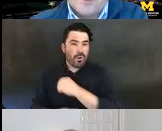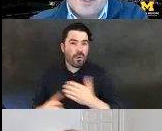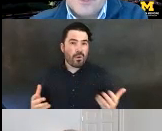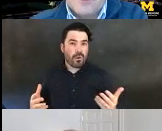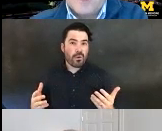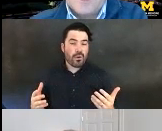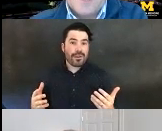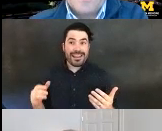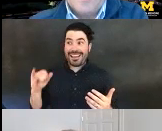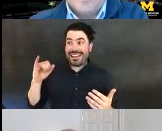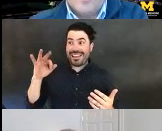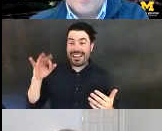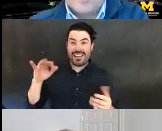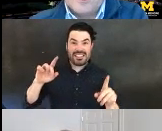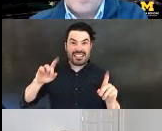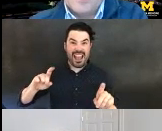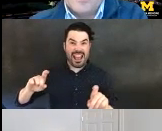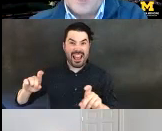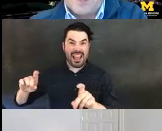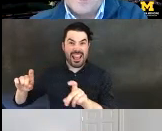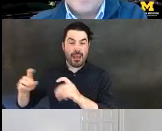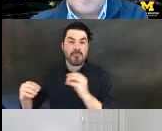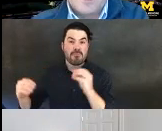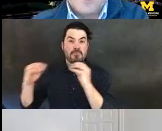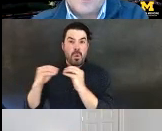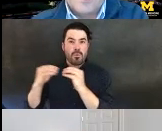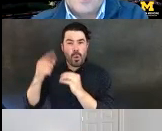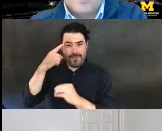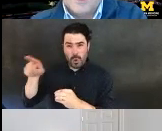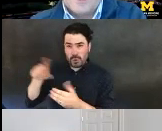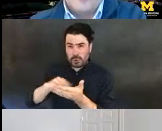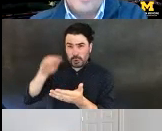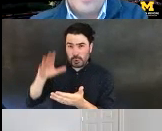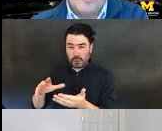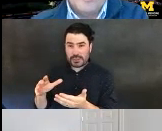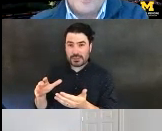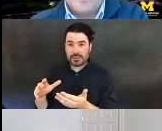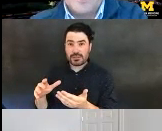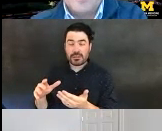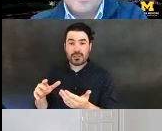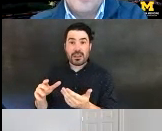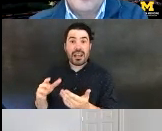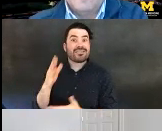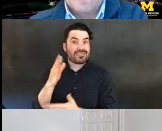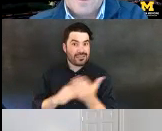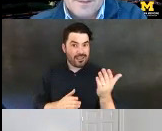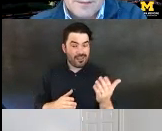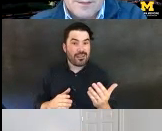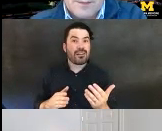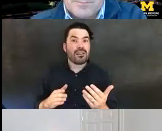handle a large increase in testing needs once students return to campus? And some secondary schools allow or require in-person